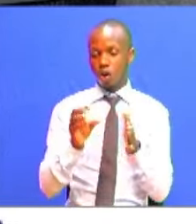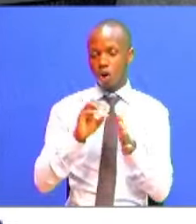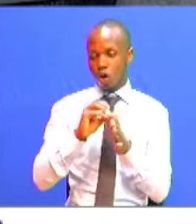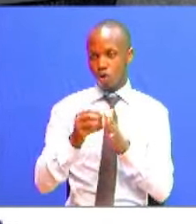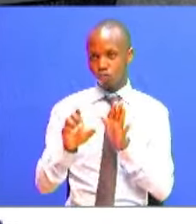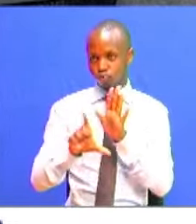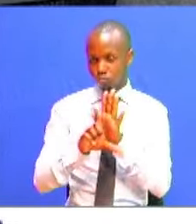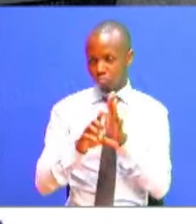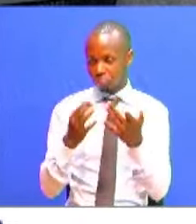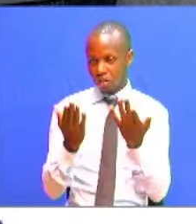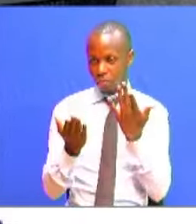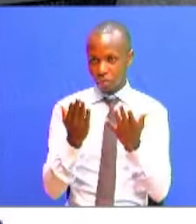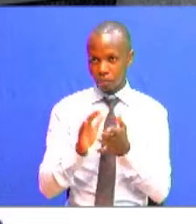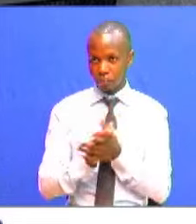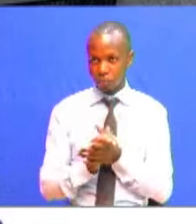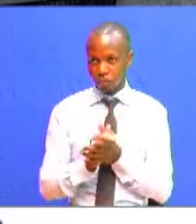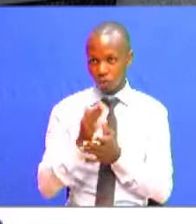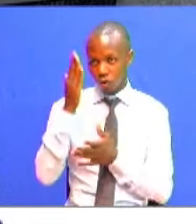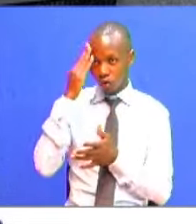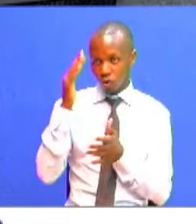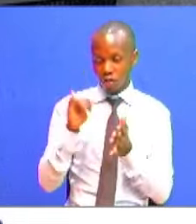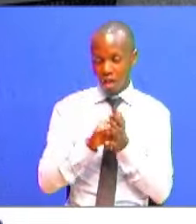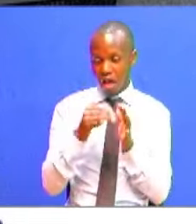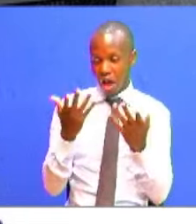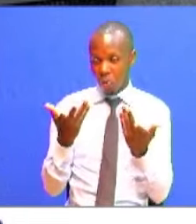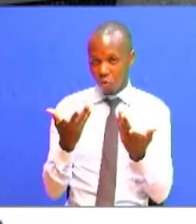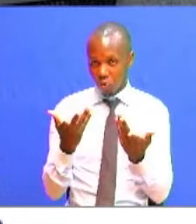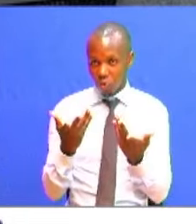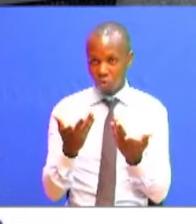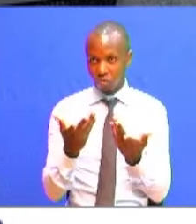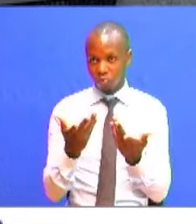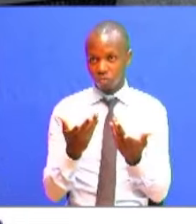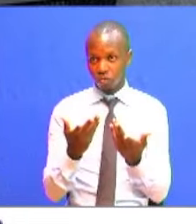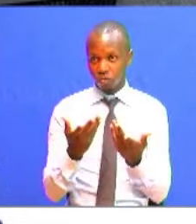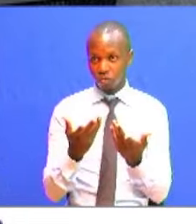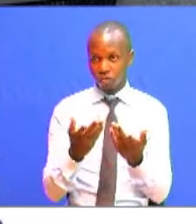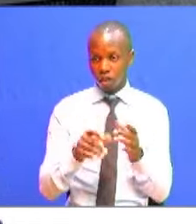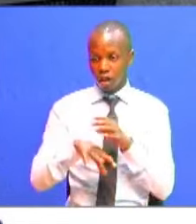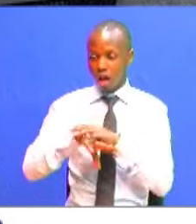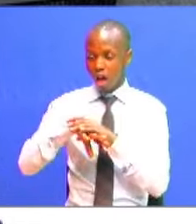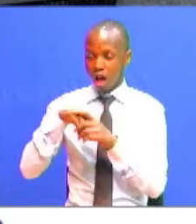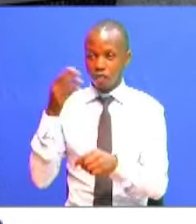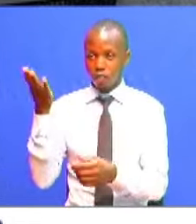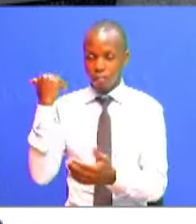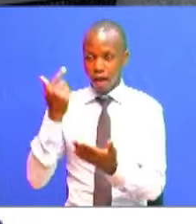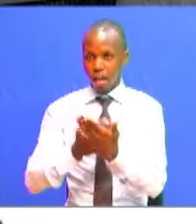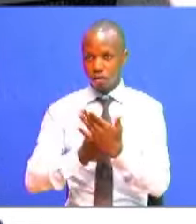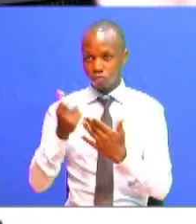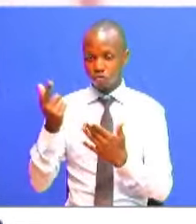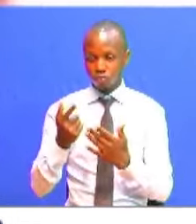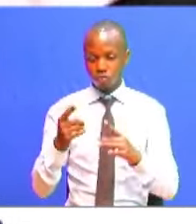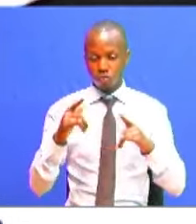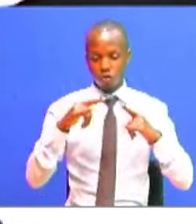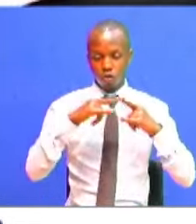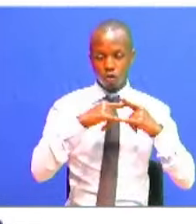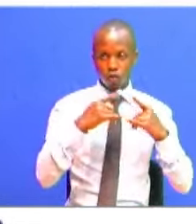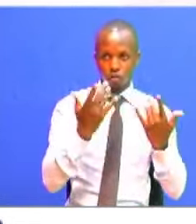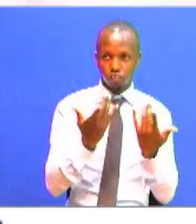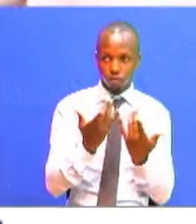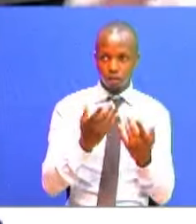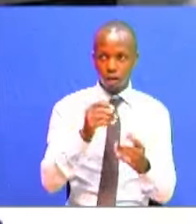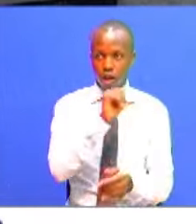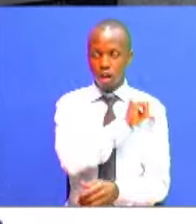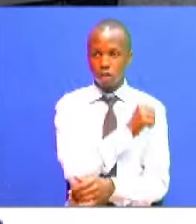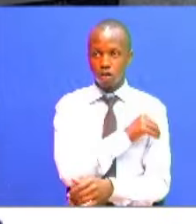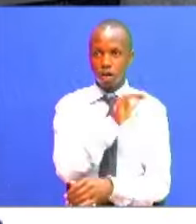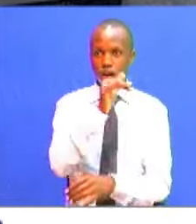contraband? Do you know that? We are just coming from a conference here last week by Anti-Counterfeit Authority. So my request is,